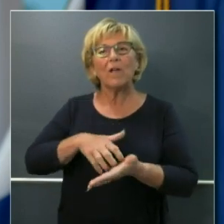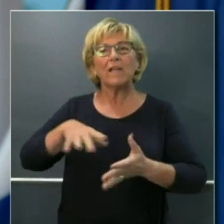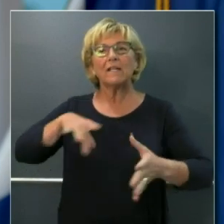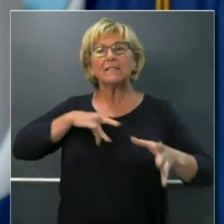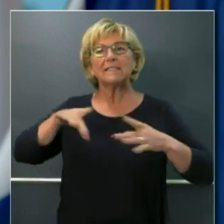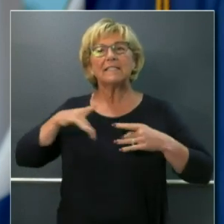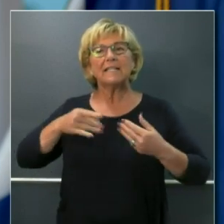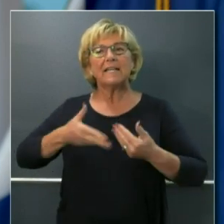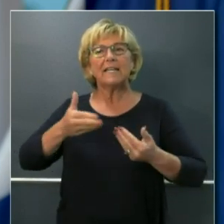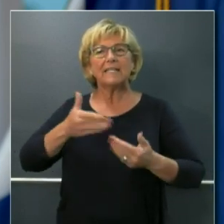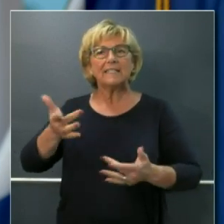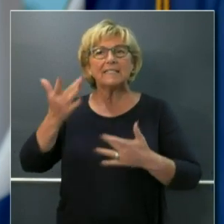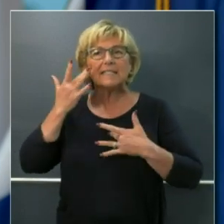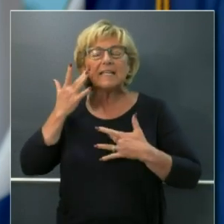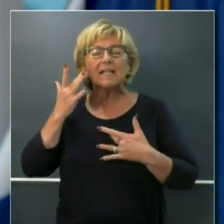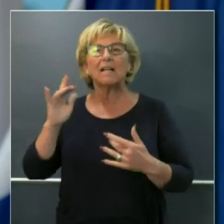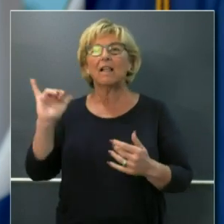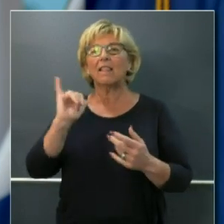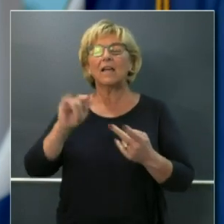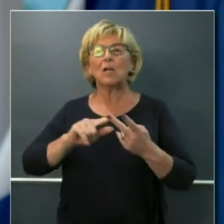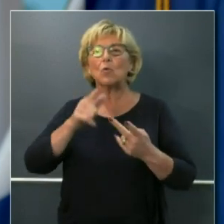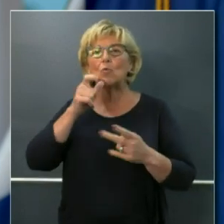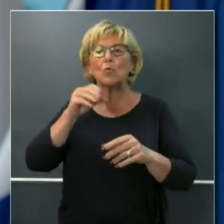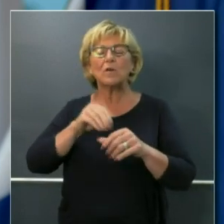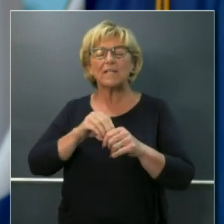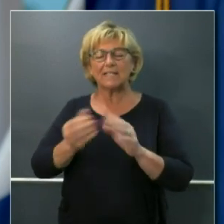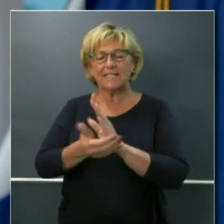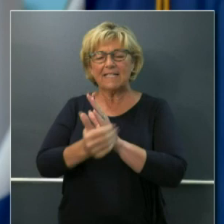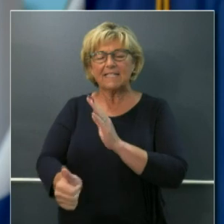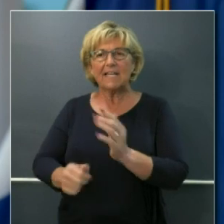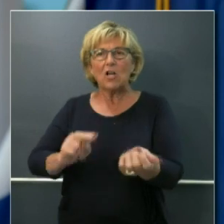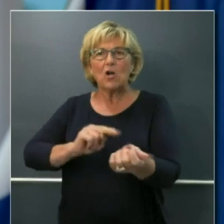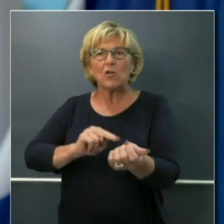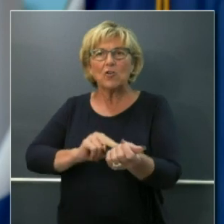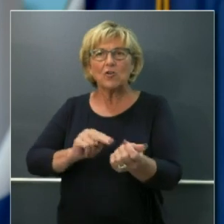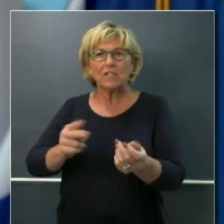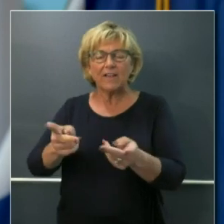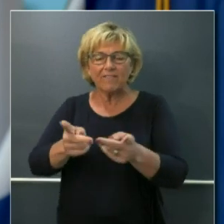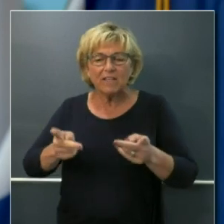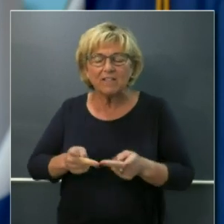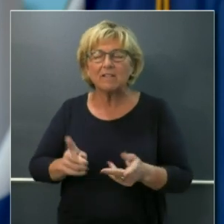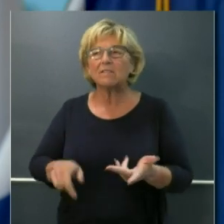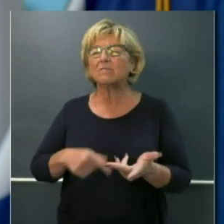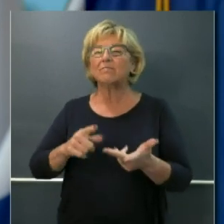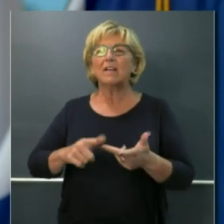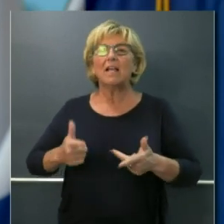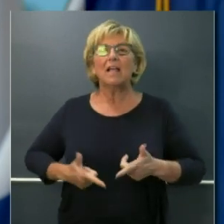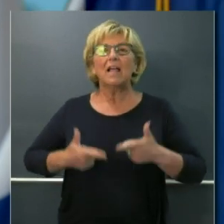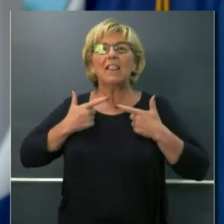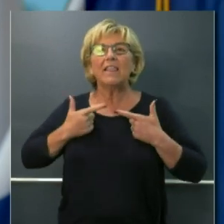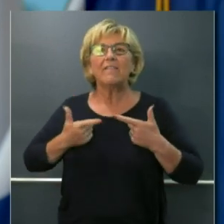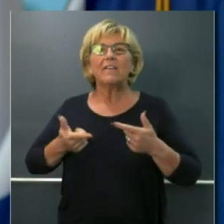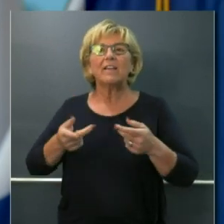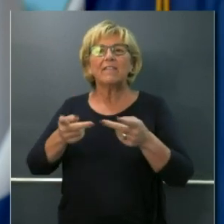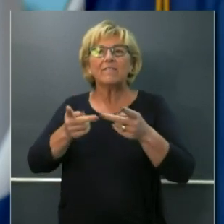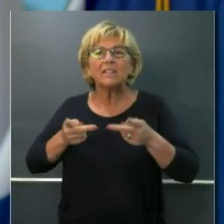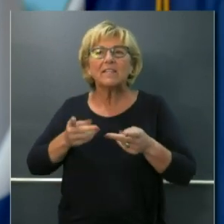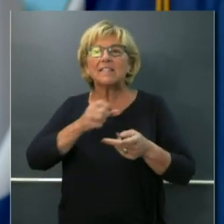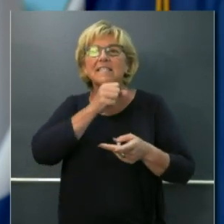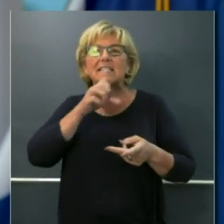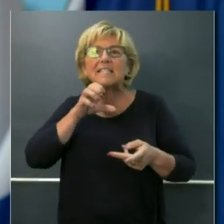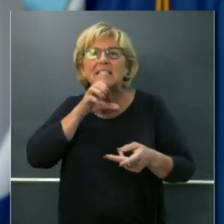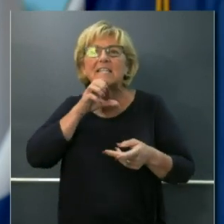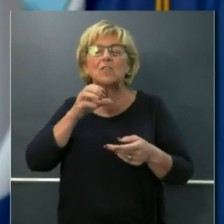in congregate care facilities, that are skilled nursing facilities, assisted living facilities, other adult and senior